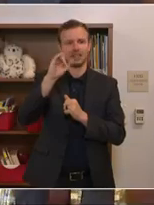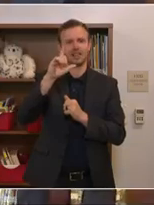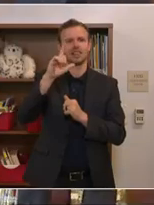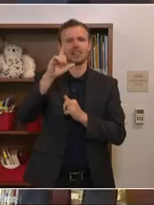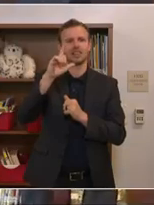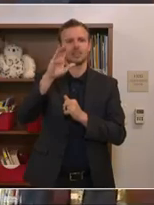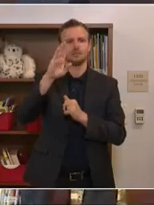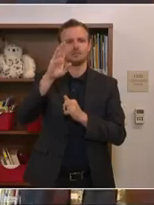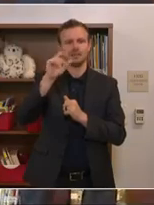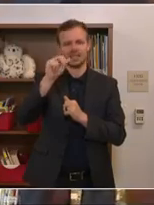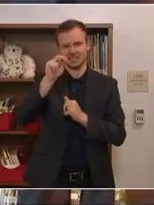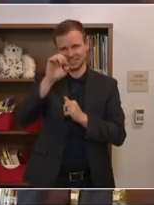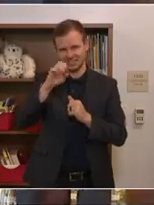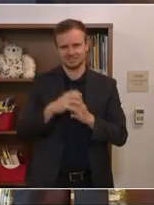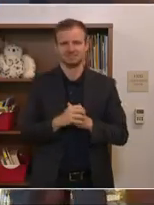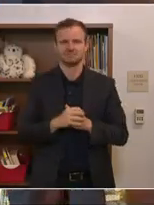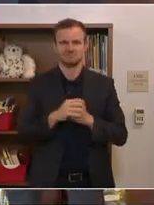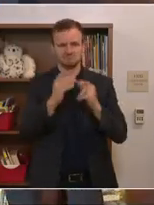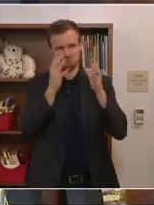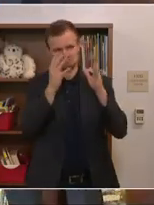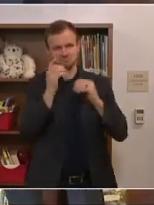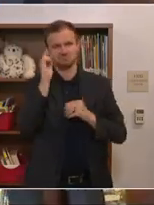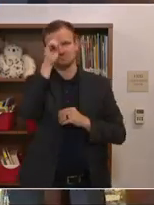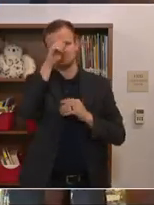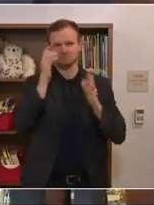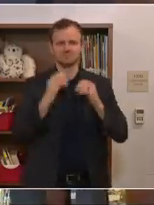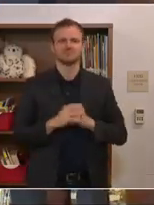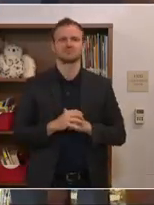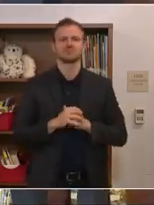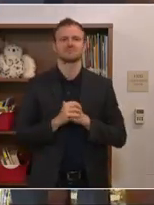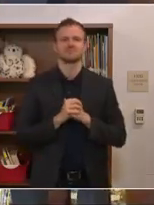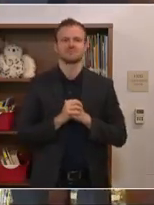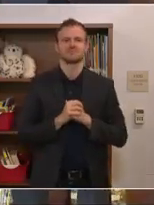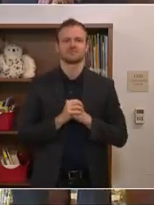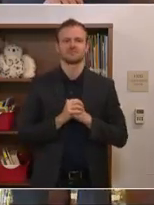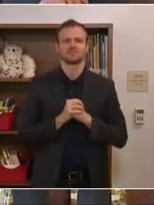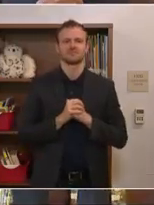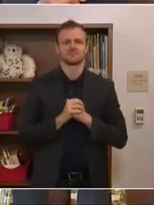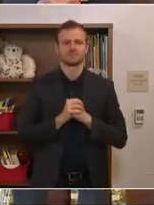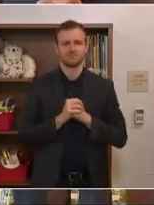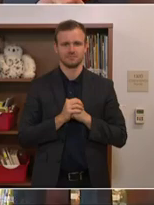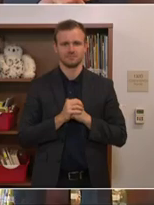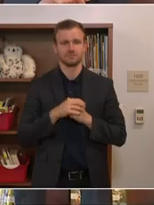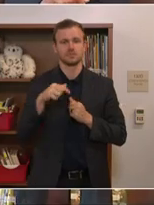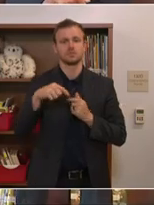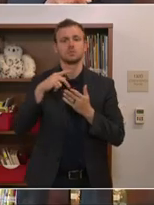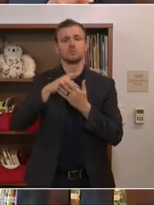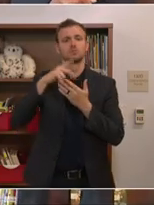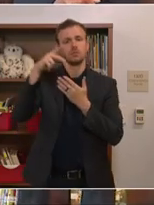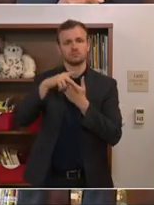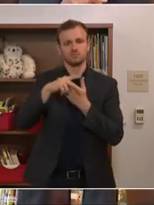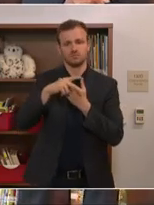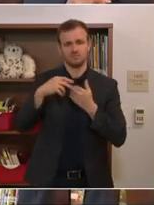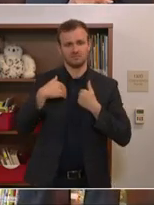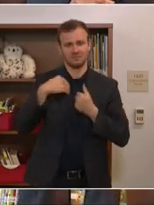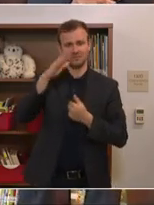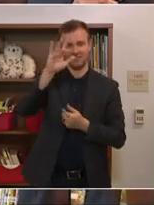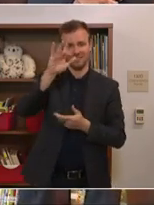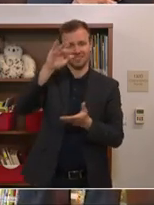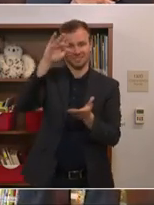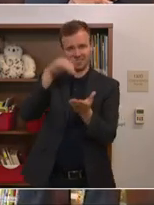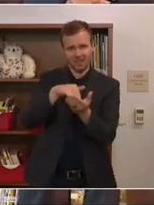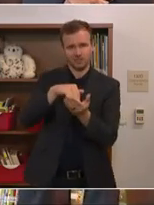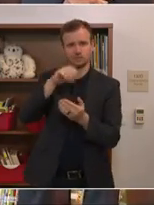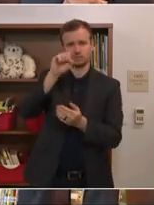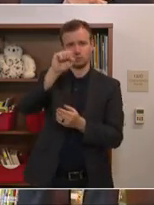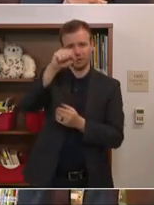So I'll tell you just a bit more about this project. We have a 25,000 square foot addition, which we're standing in. And this building contains a new